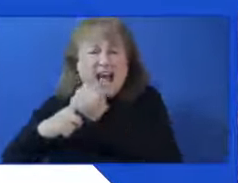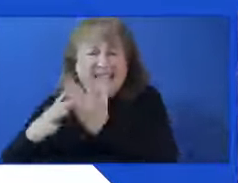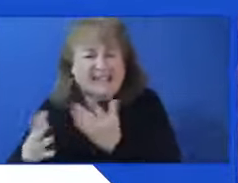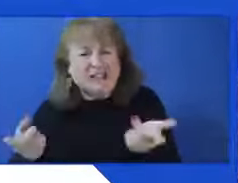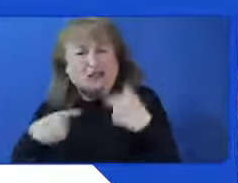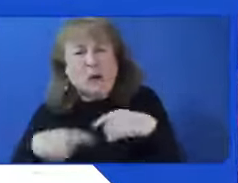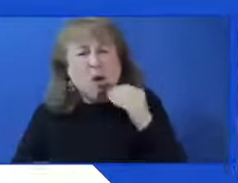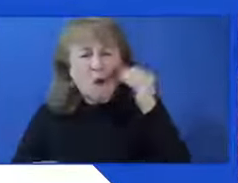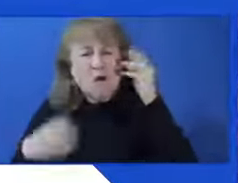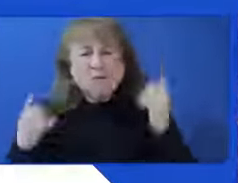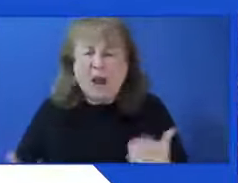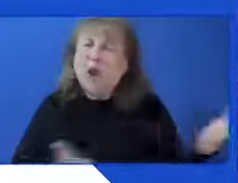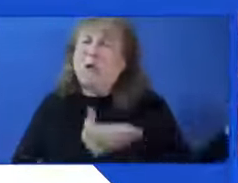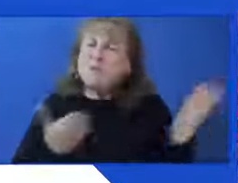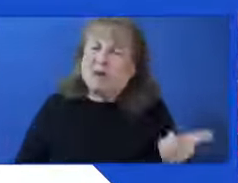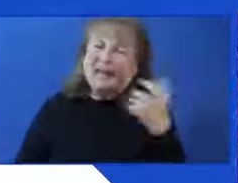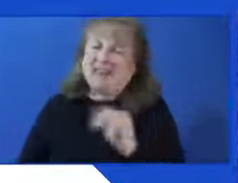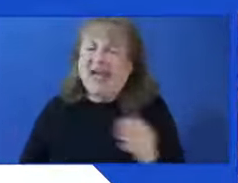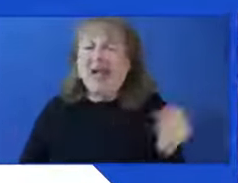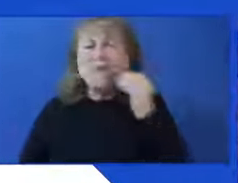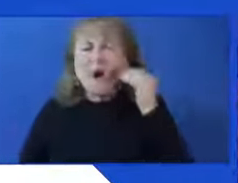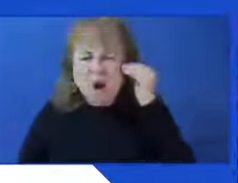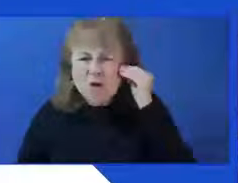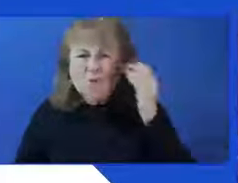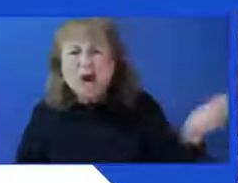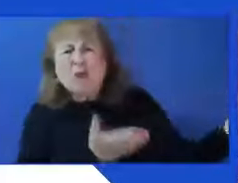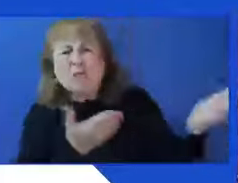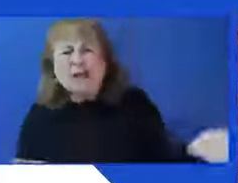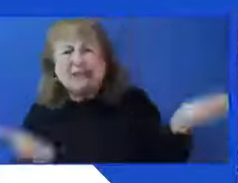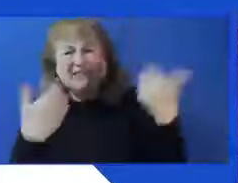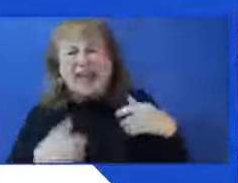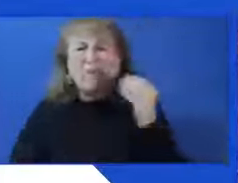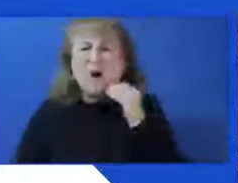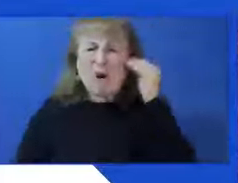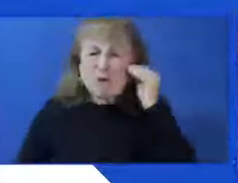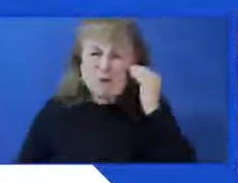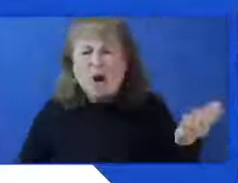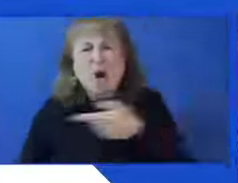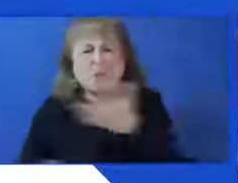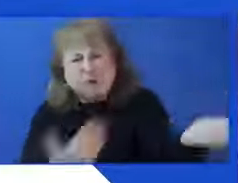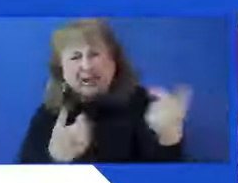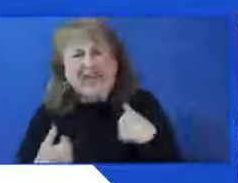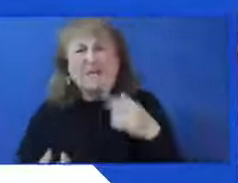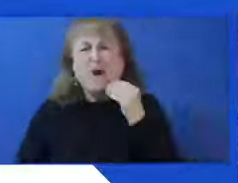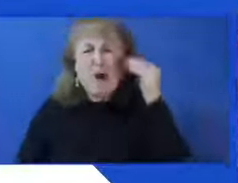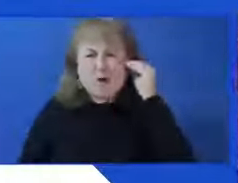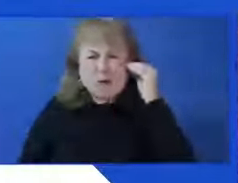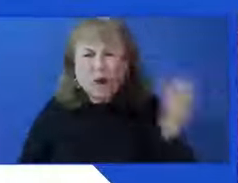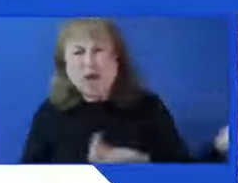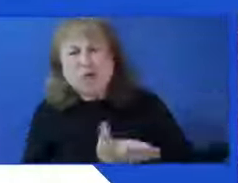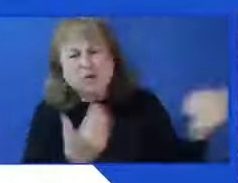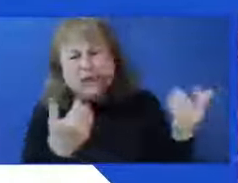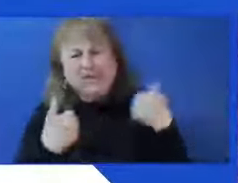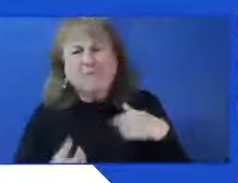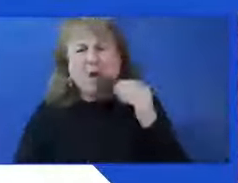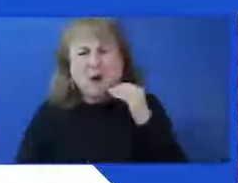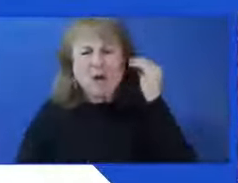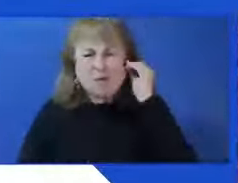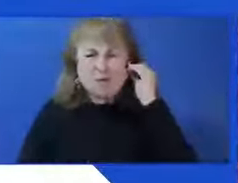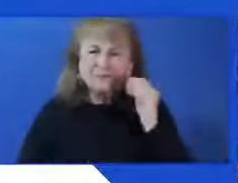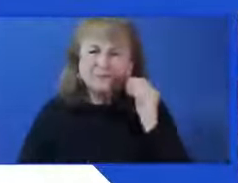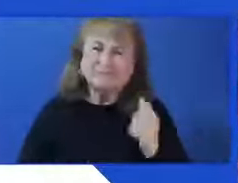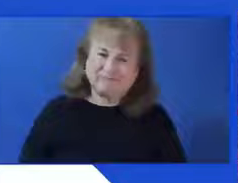Bring them home. Bring them home. Bring them home. Bring them home. Bring them home.